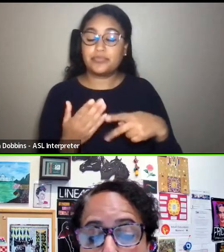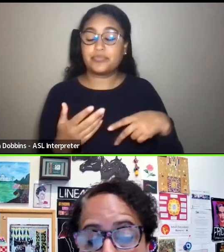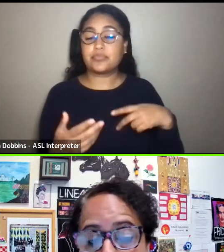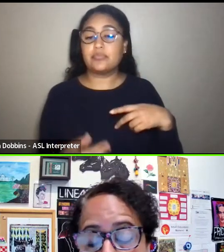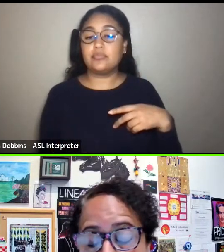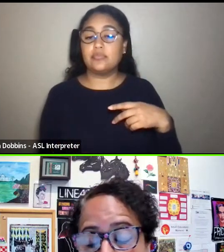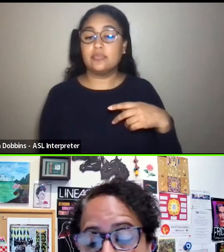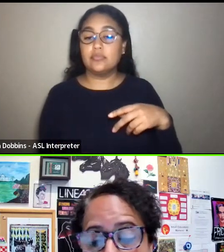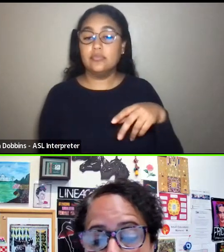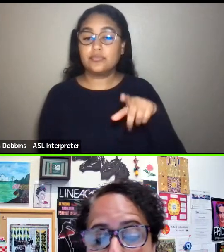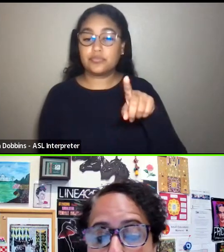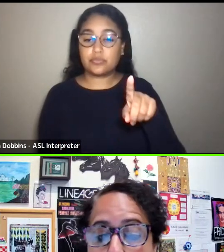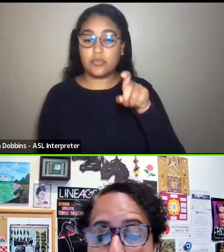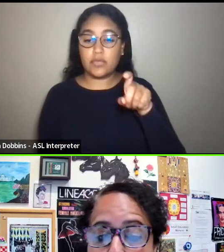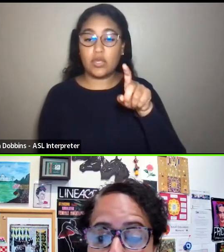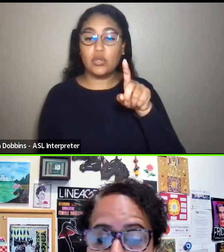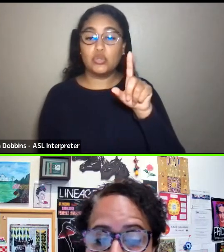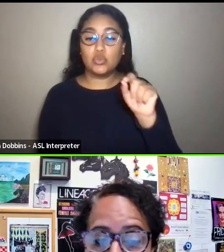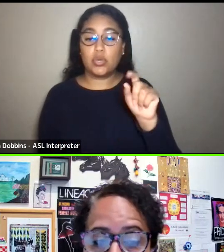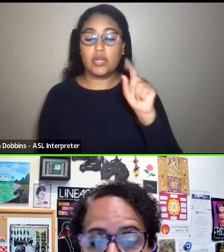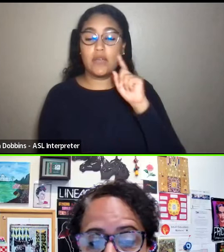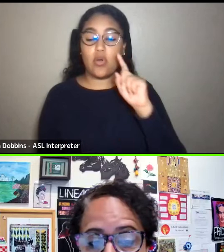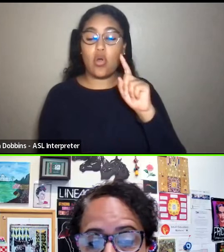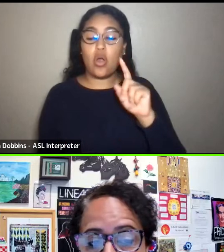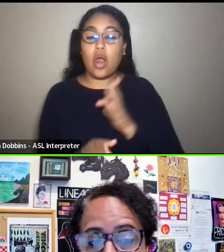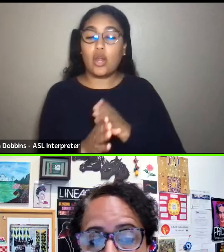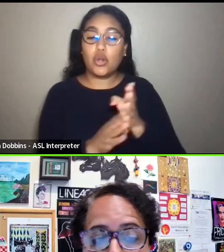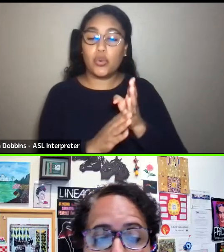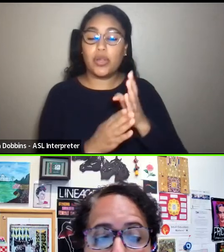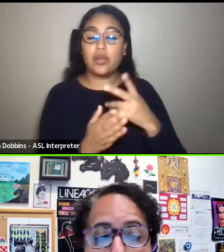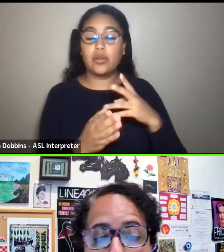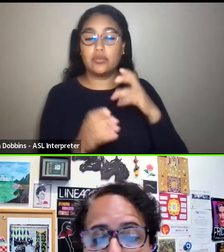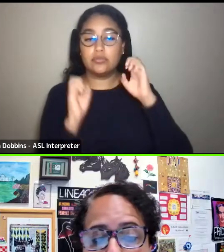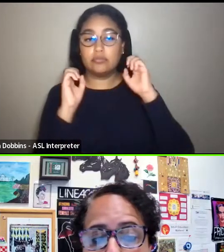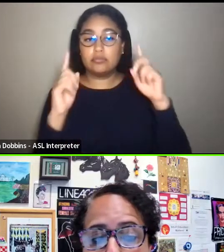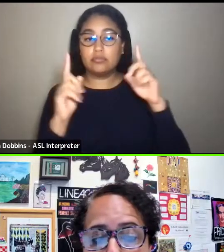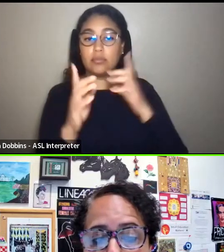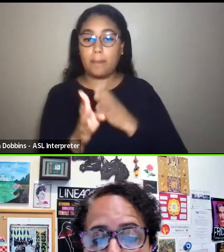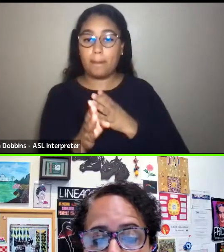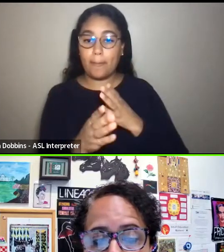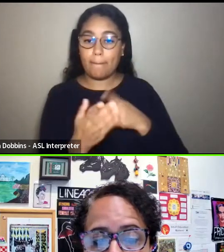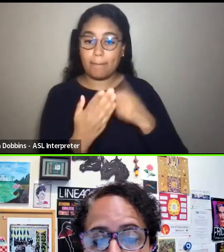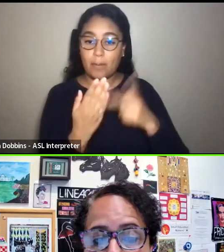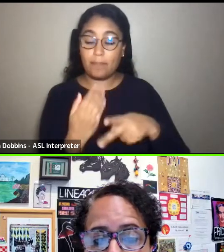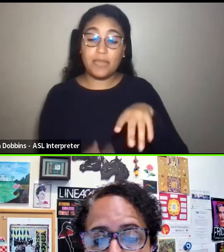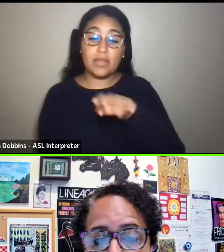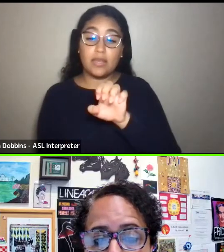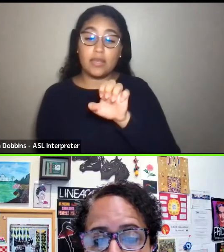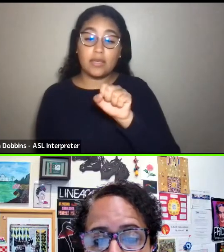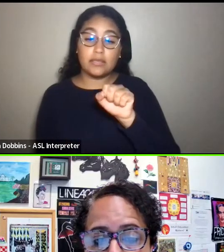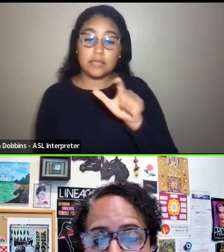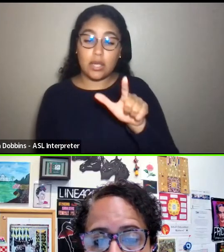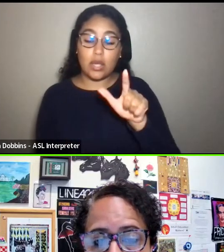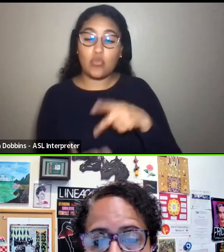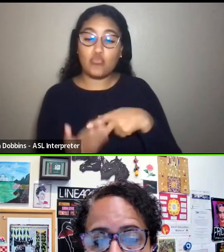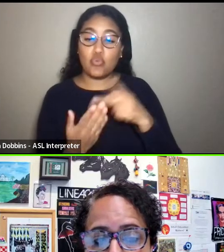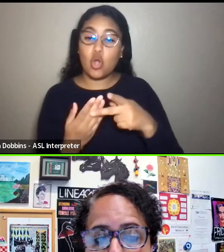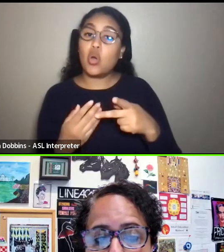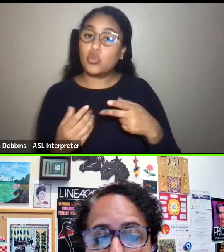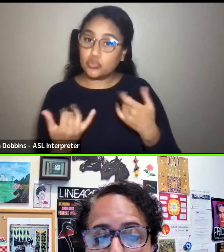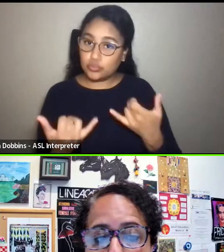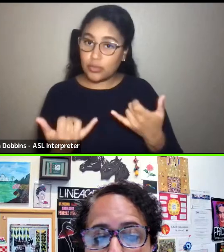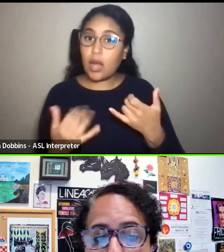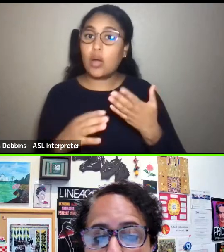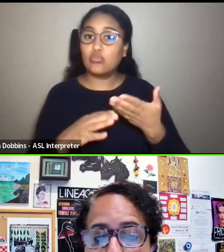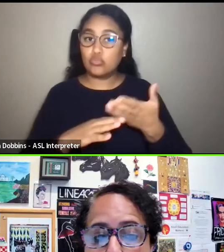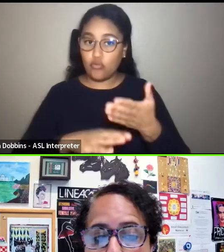and 120 in our career education programs. Our ESL program is in the process of expanding access